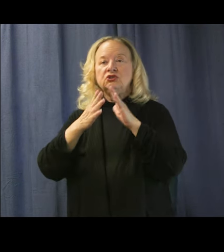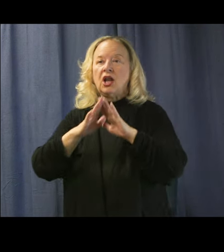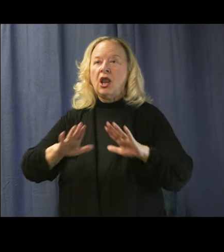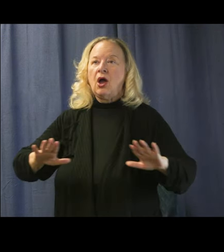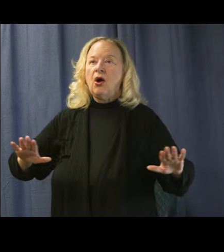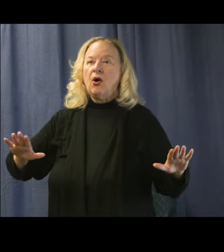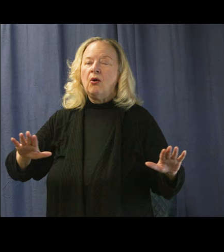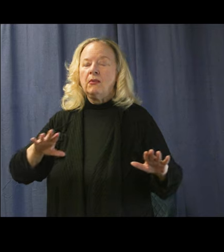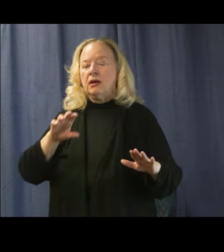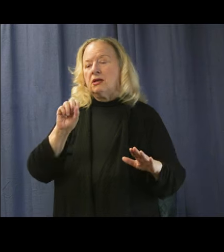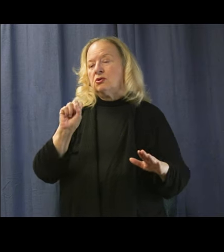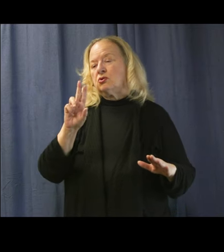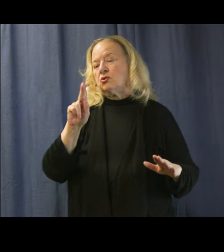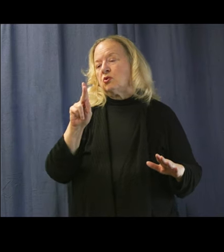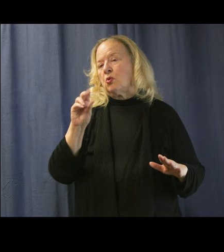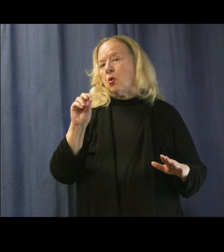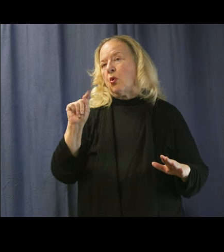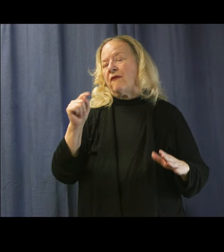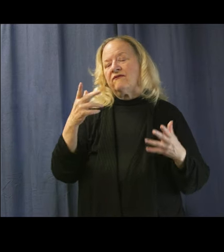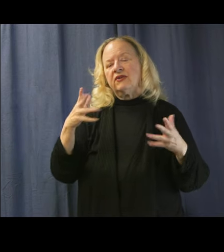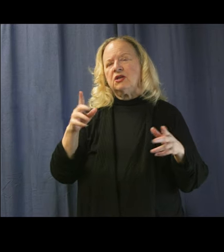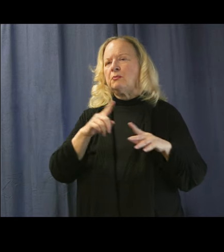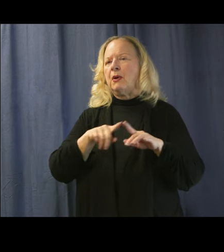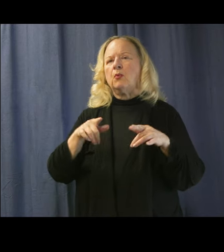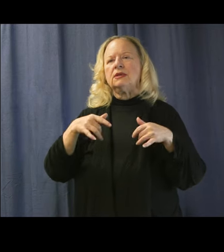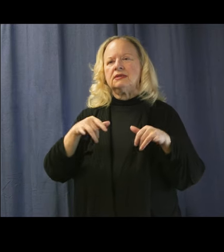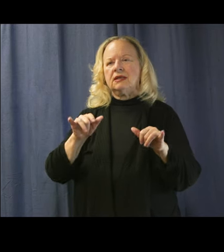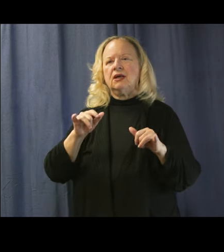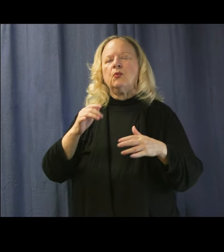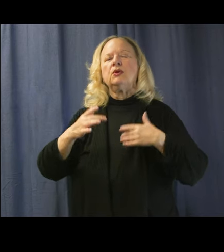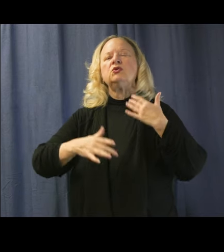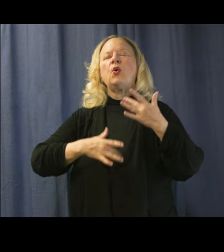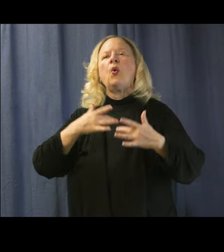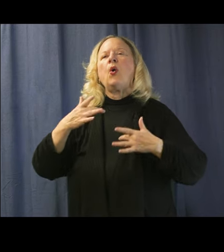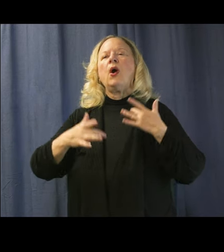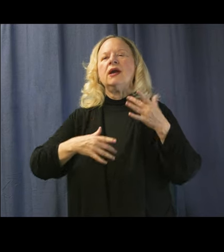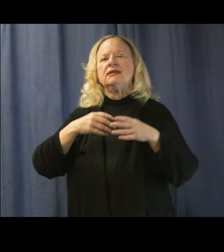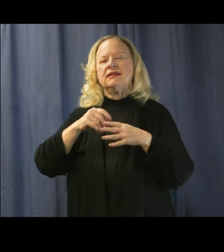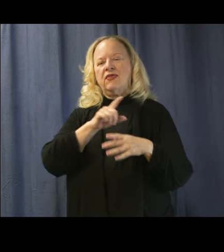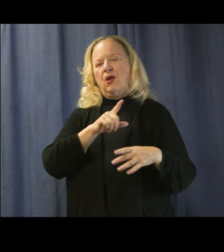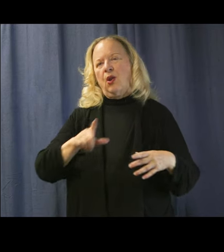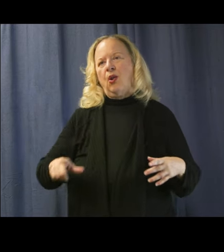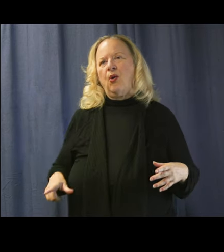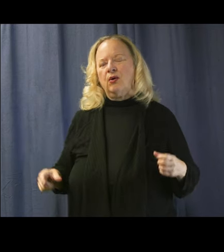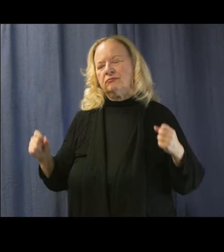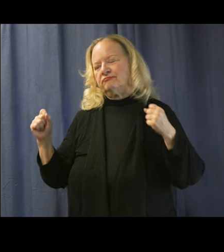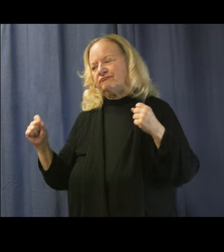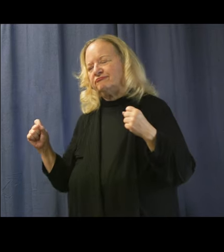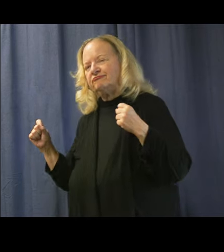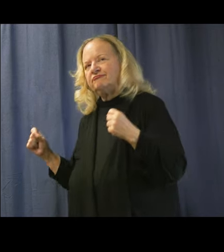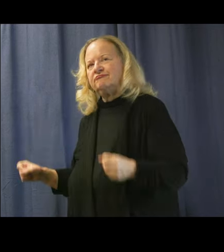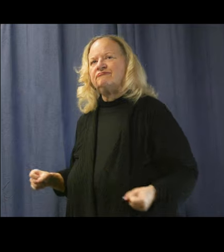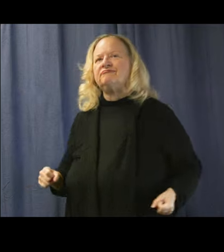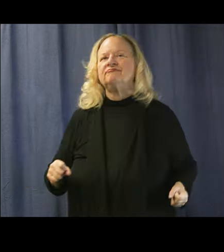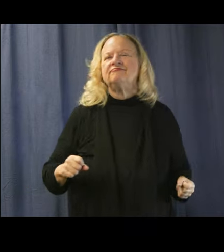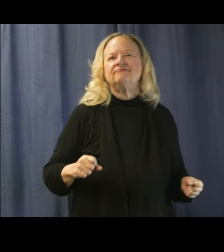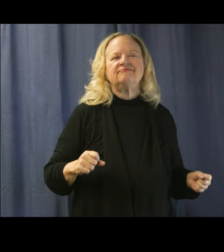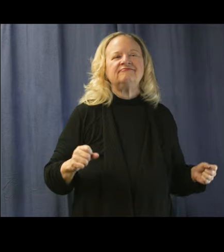Even though Sukkot is past, we're going to continue to rejoice in the Lord. Amen. Amen. Let's give him some